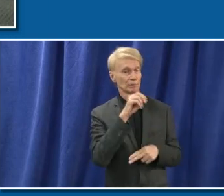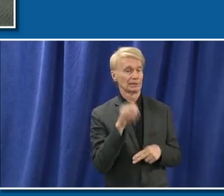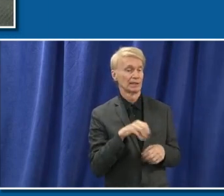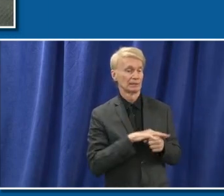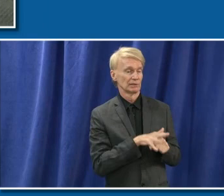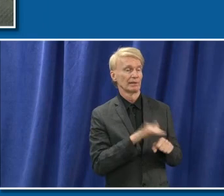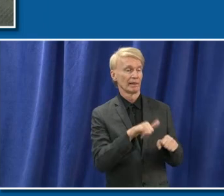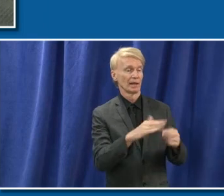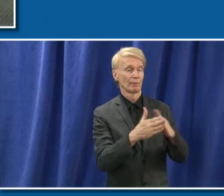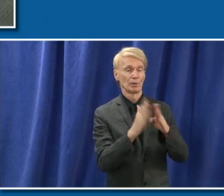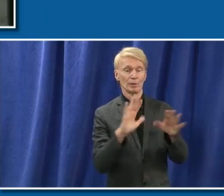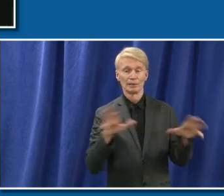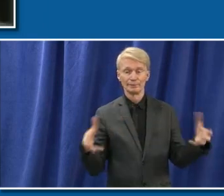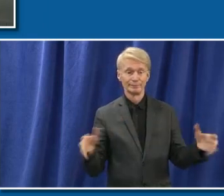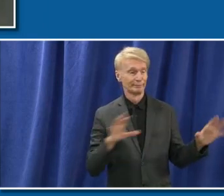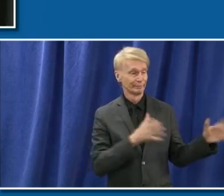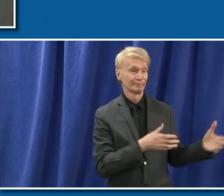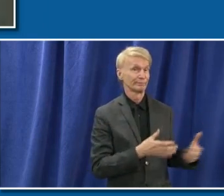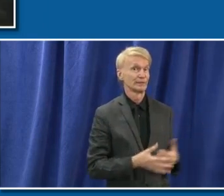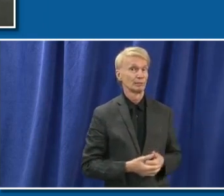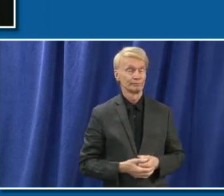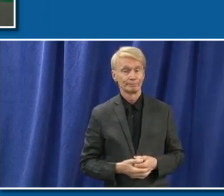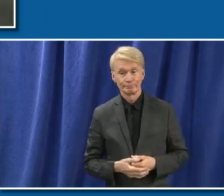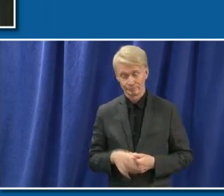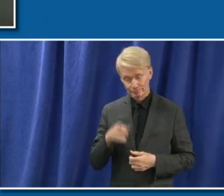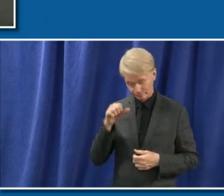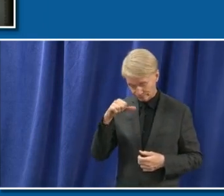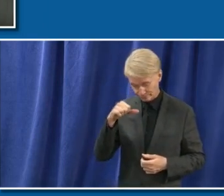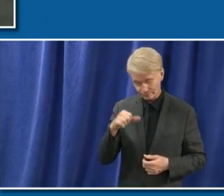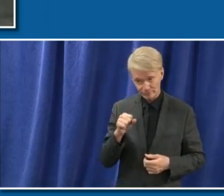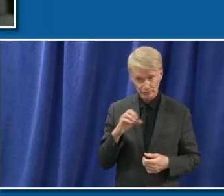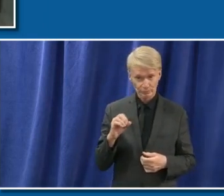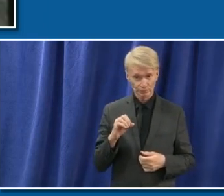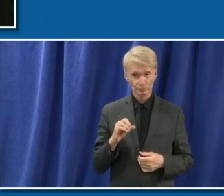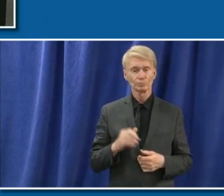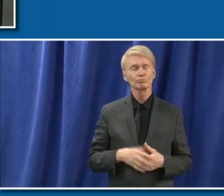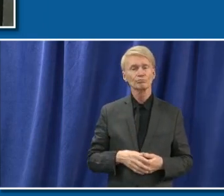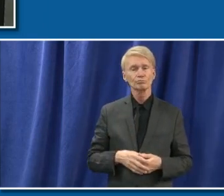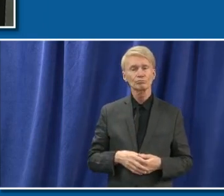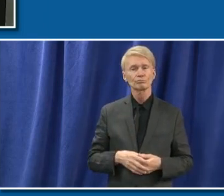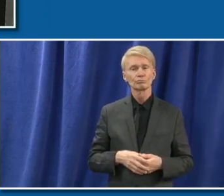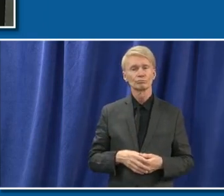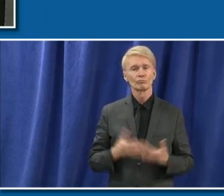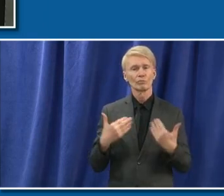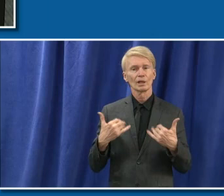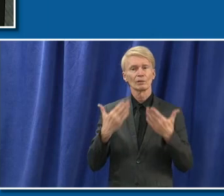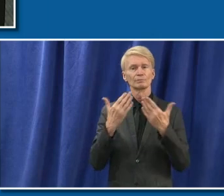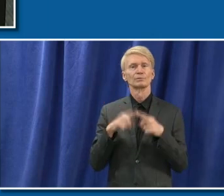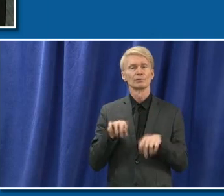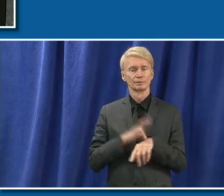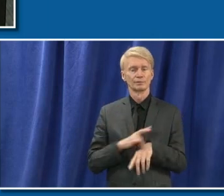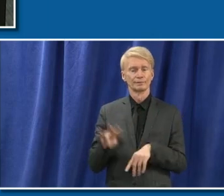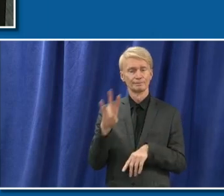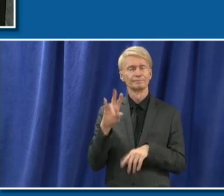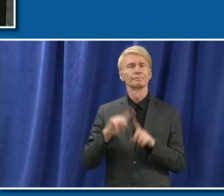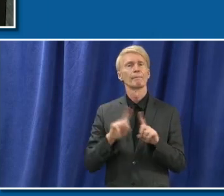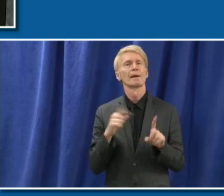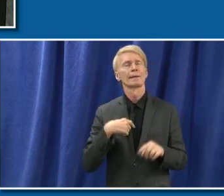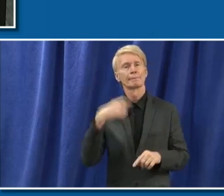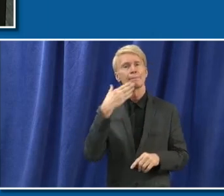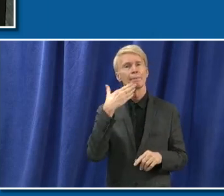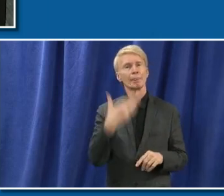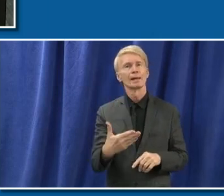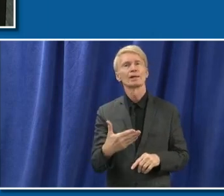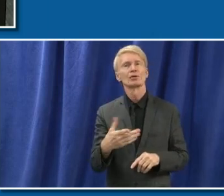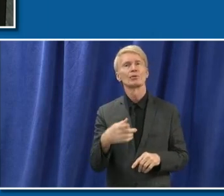community. Yep. So I think we're coming up on the hour here, but I thank